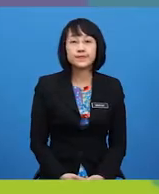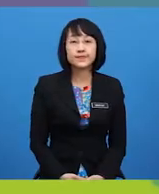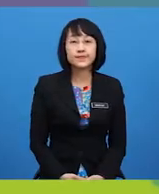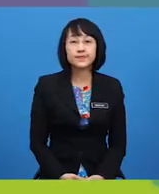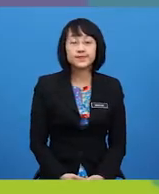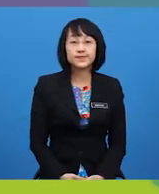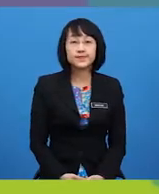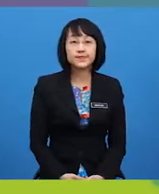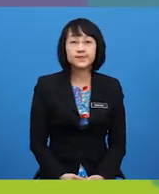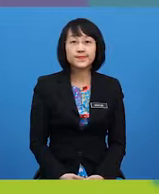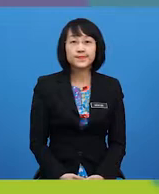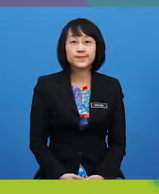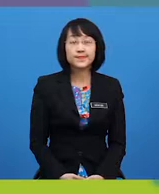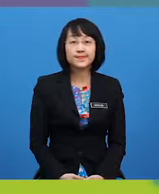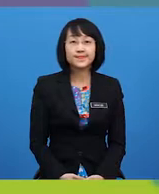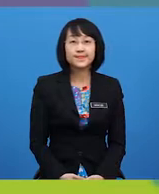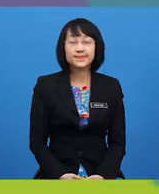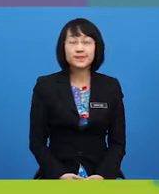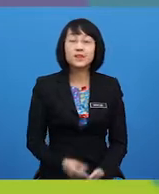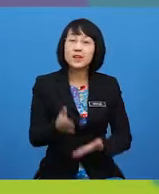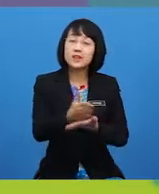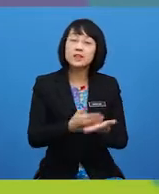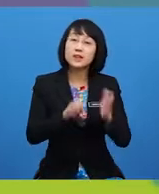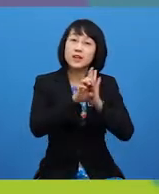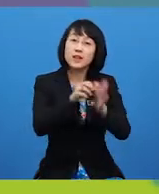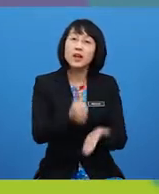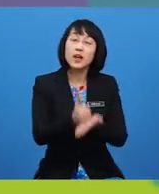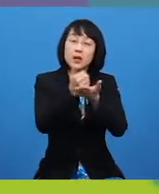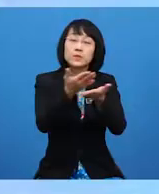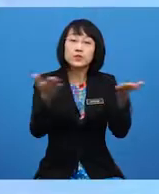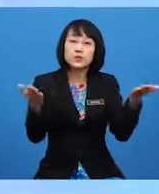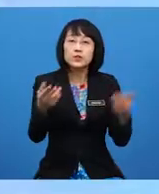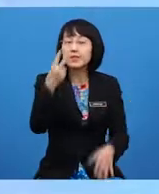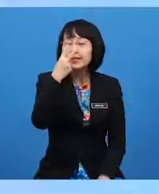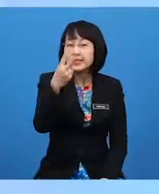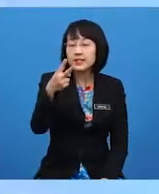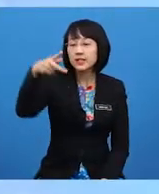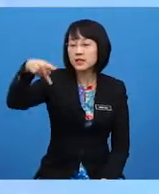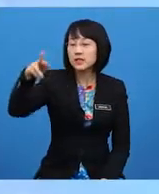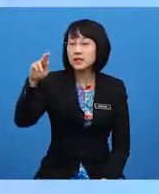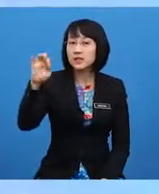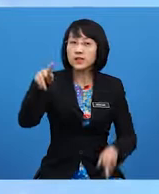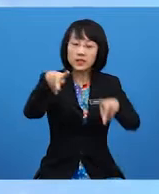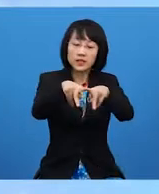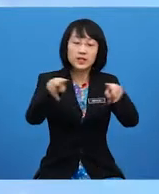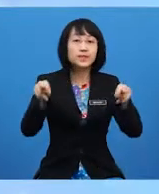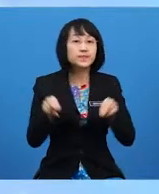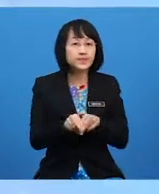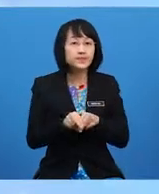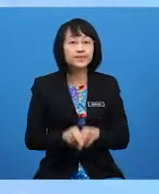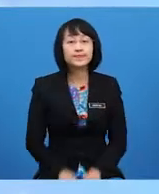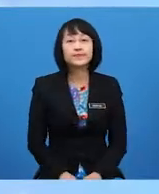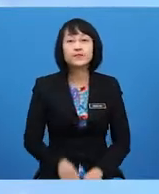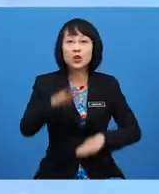Here are some examples to help you visualize the prepositions. On. The